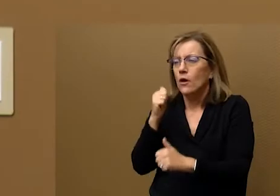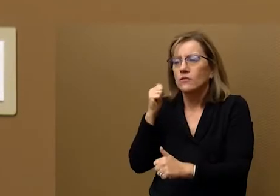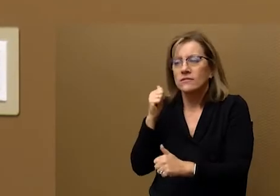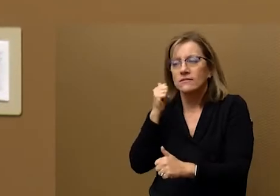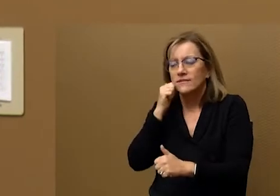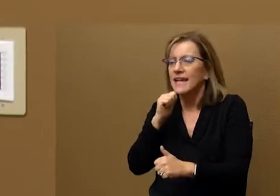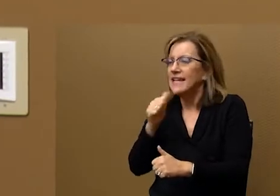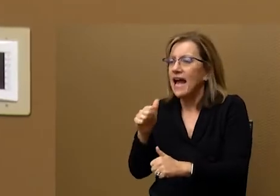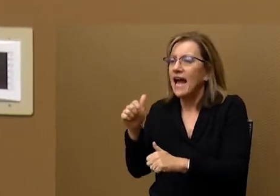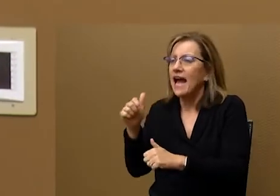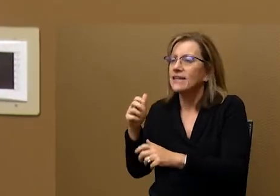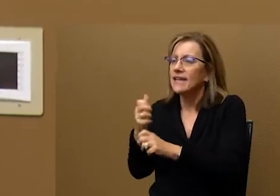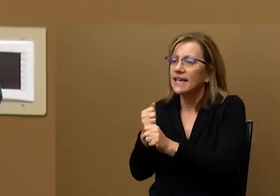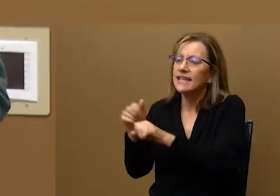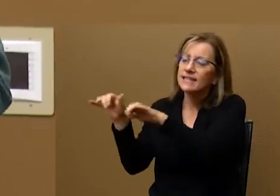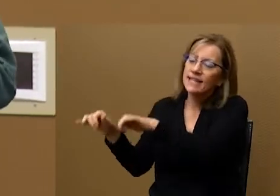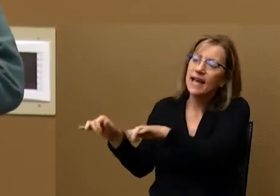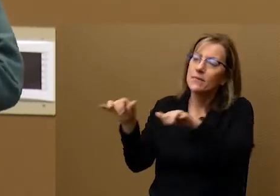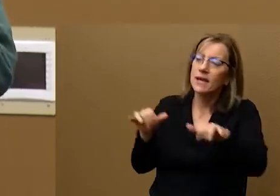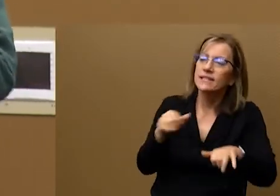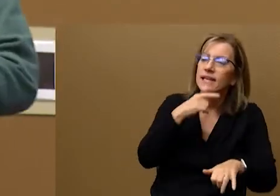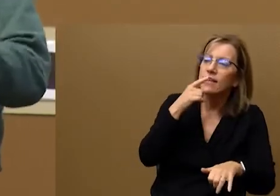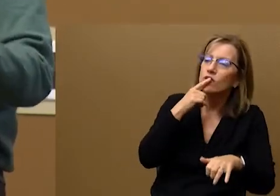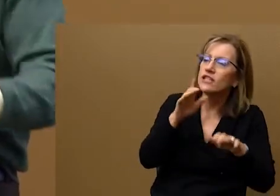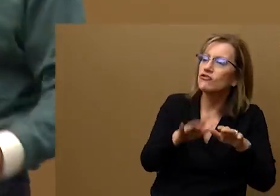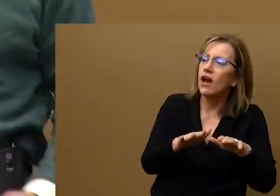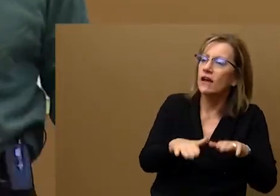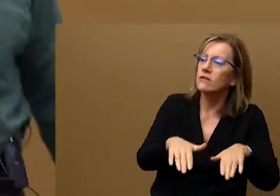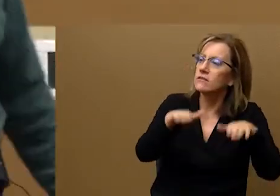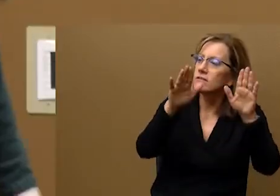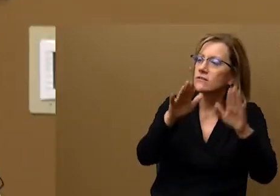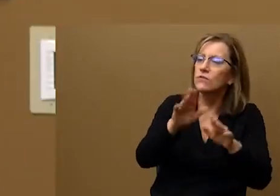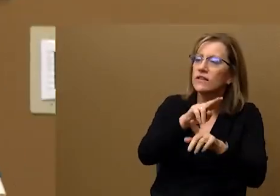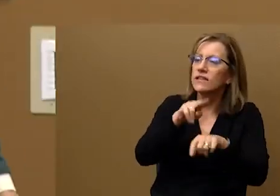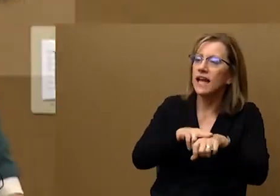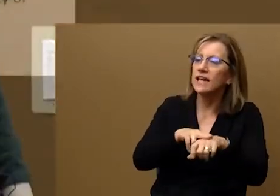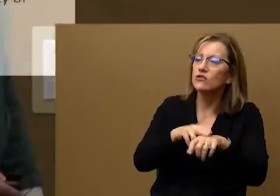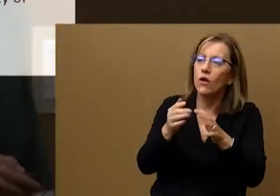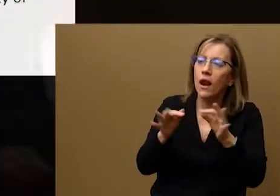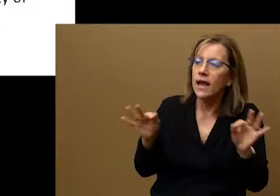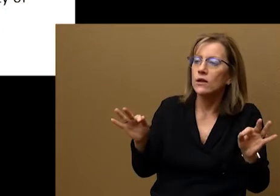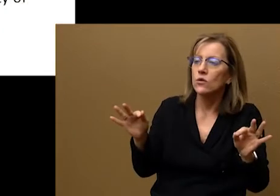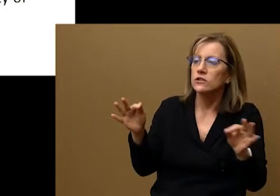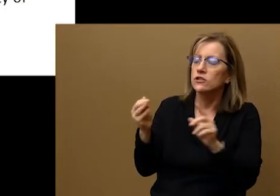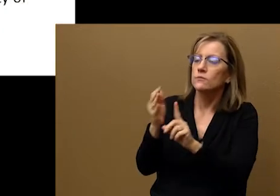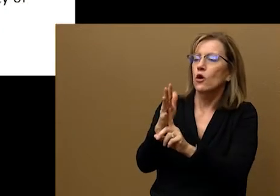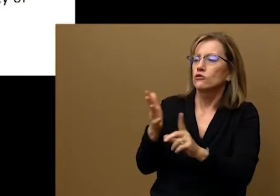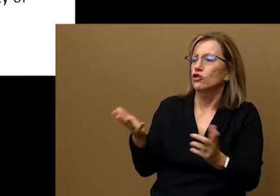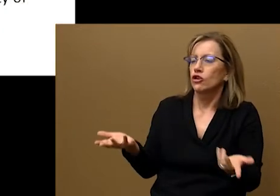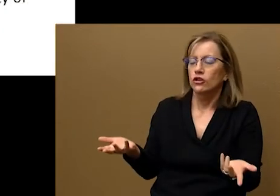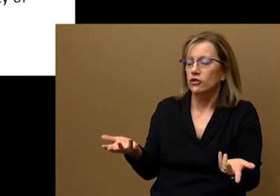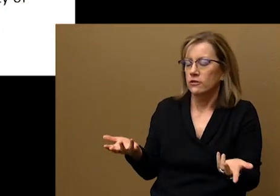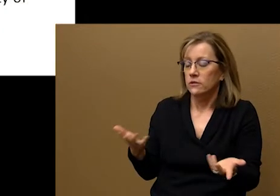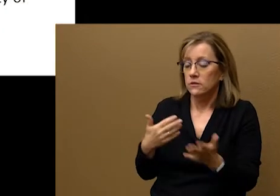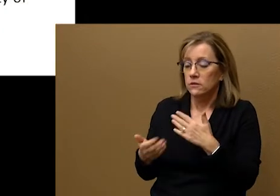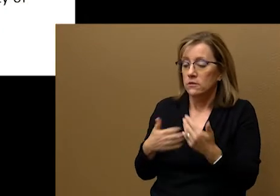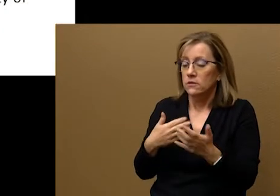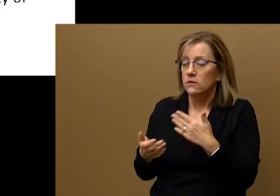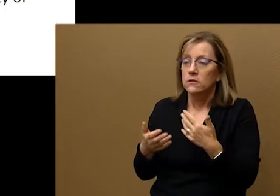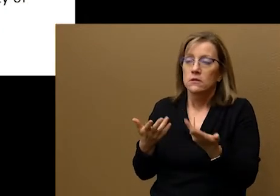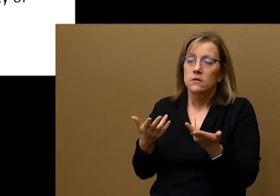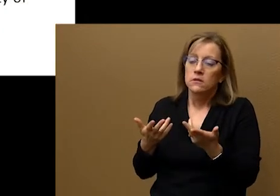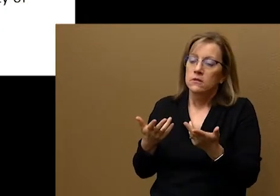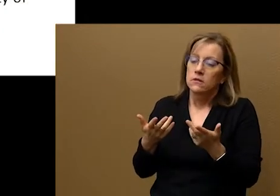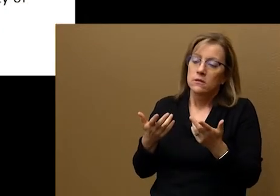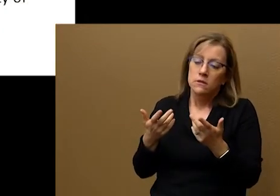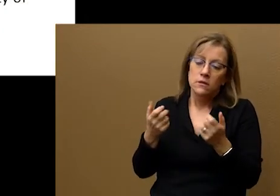comparable to what a hearing child receives in terms of natural language exposure. So regardless of educational method